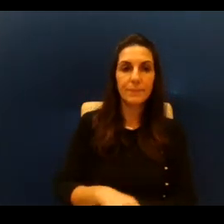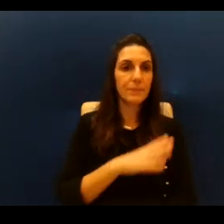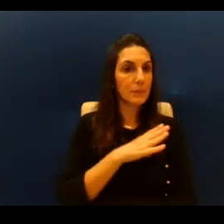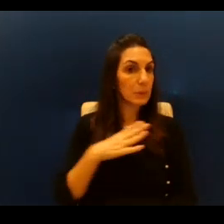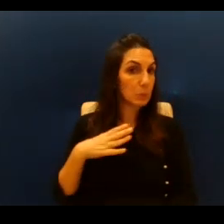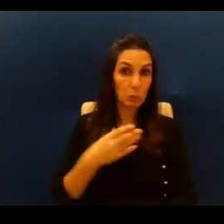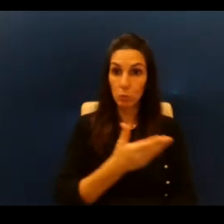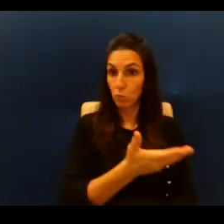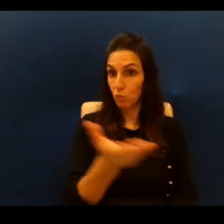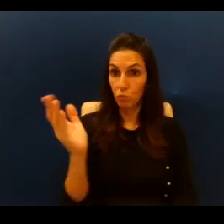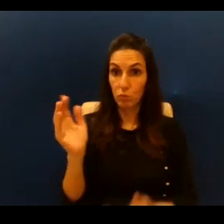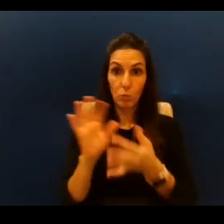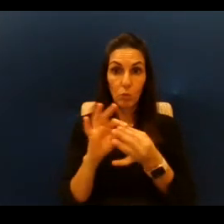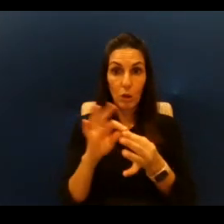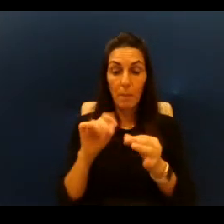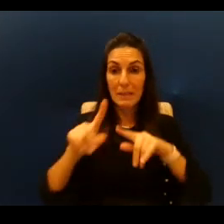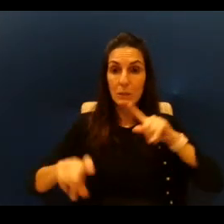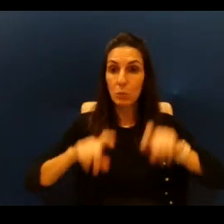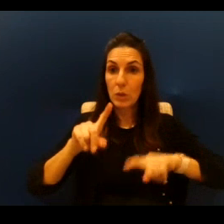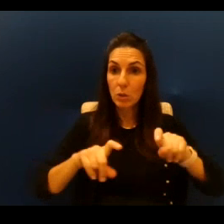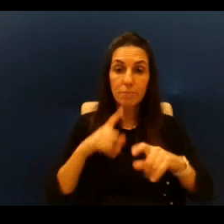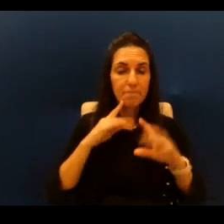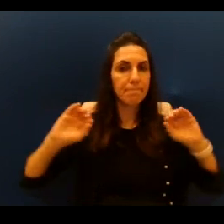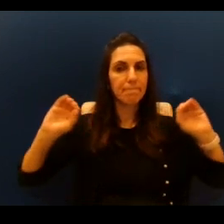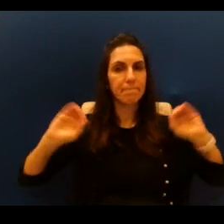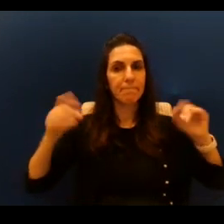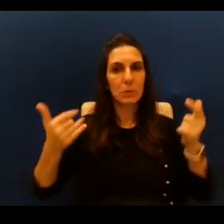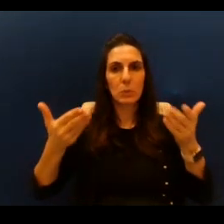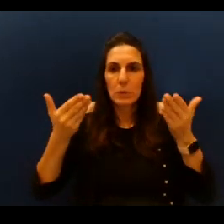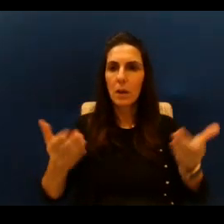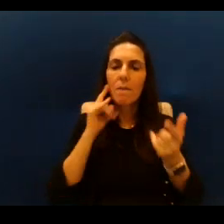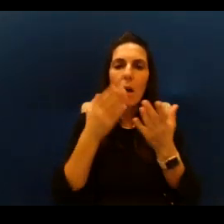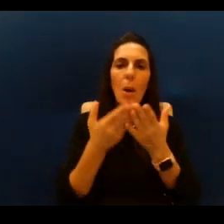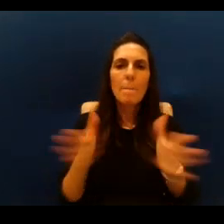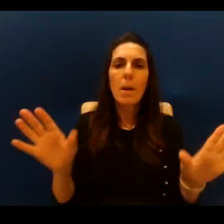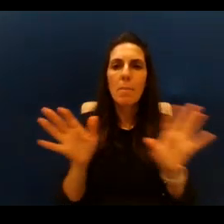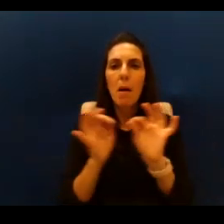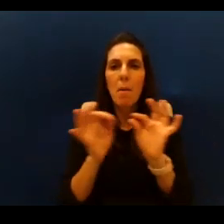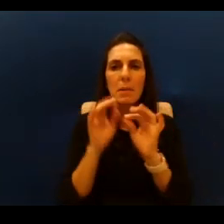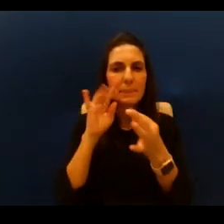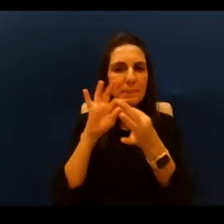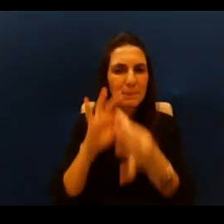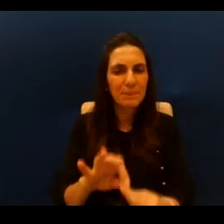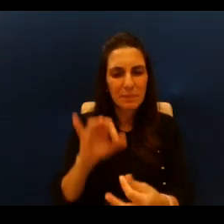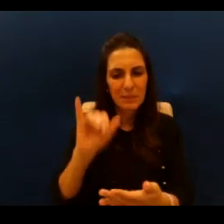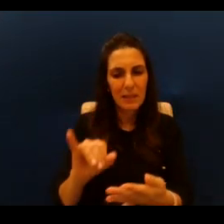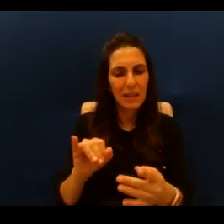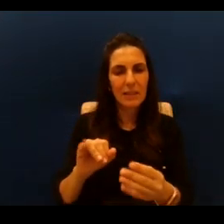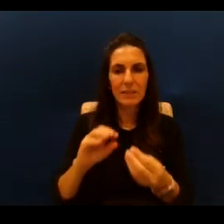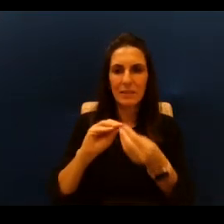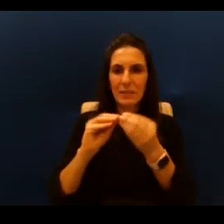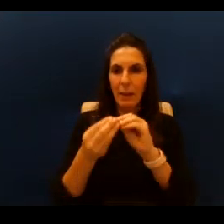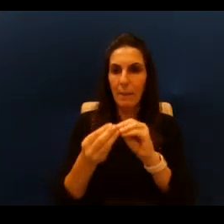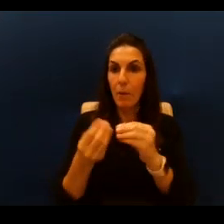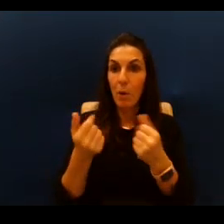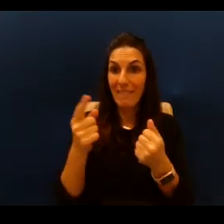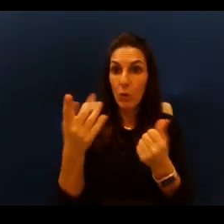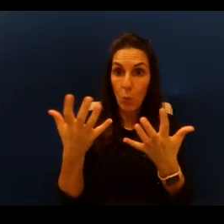questions or comments? Nothing. Let's move on to public comment on this item. If anyone would like to speak, now is the